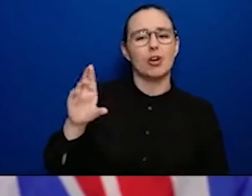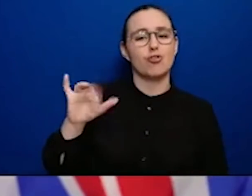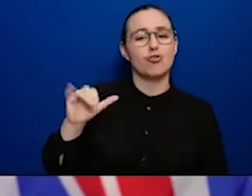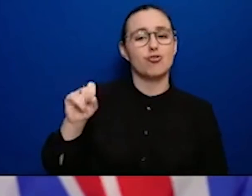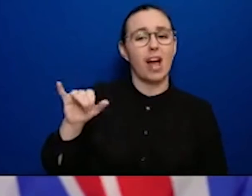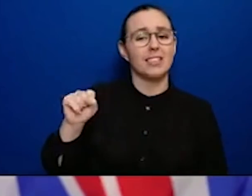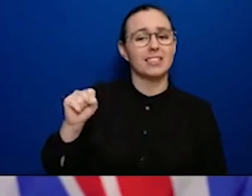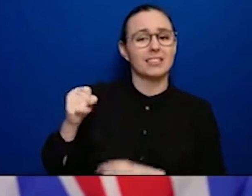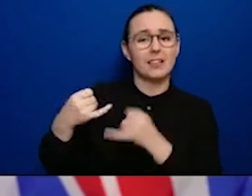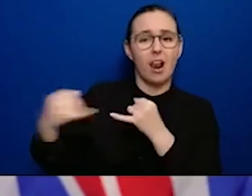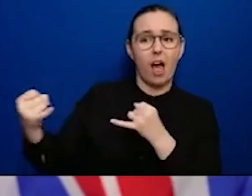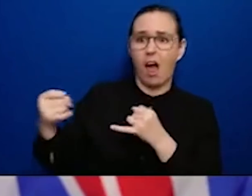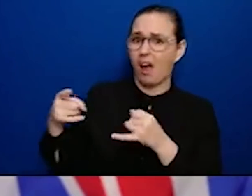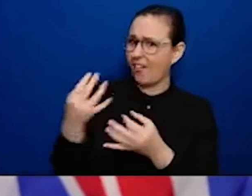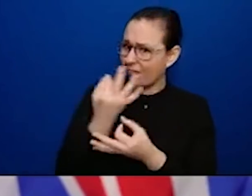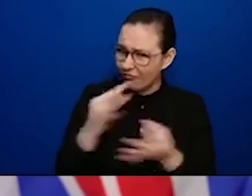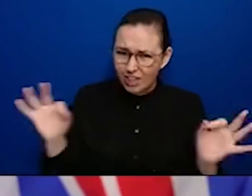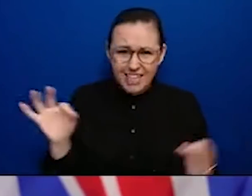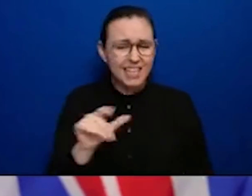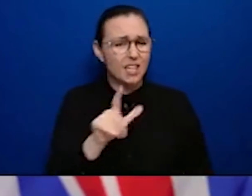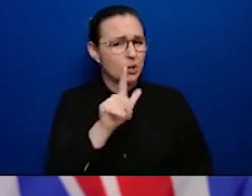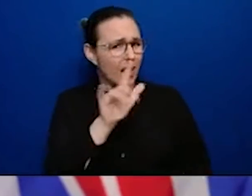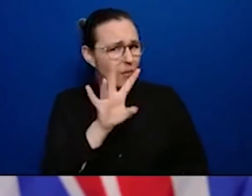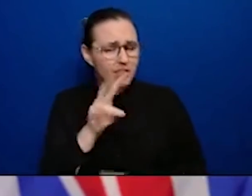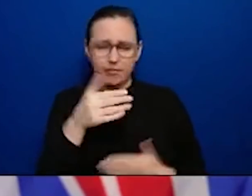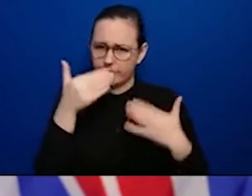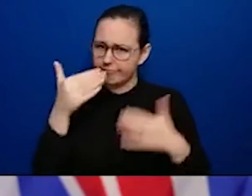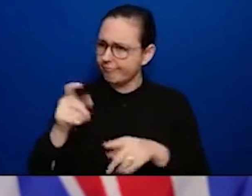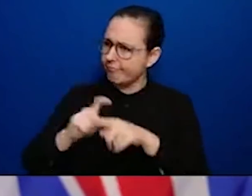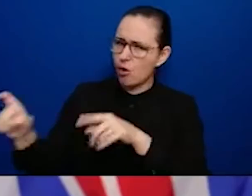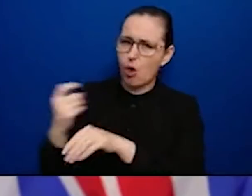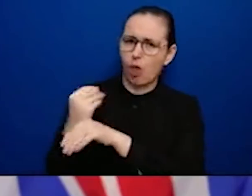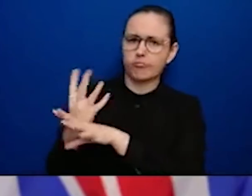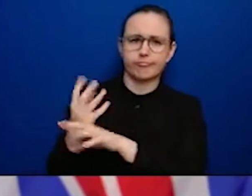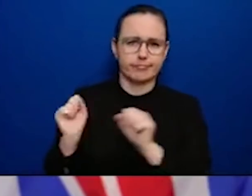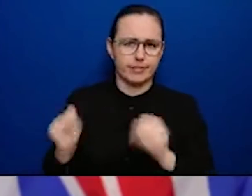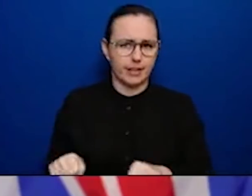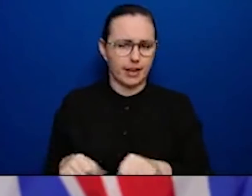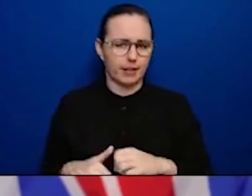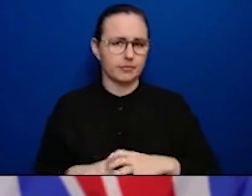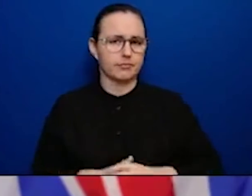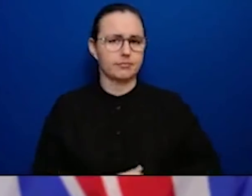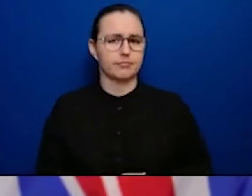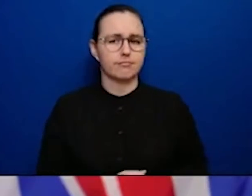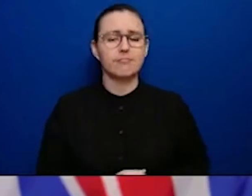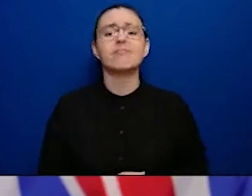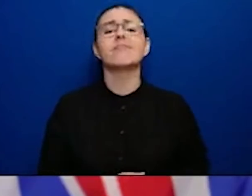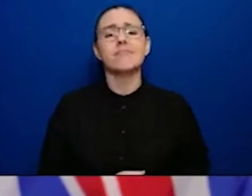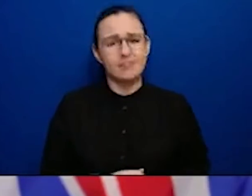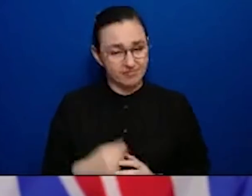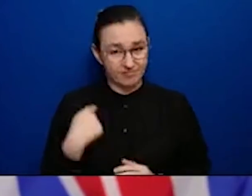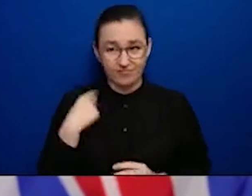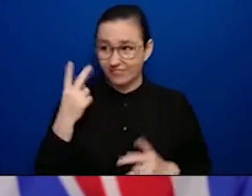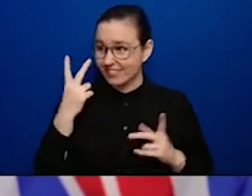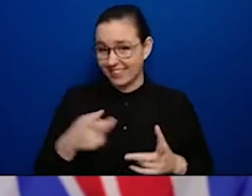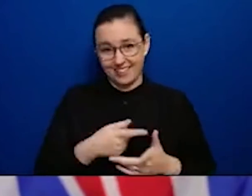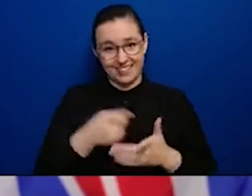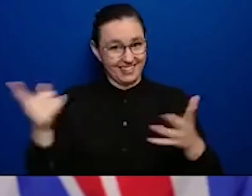open 24 hours a day, 7 days a week. I've seen an incredible outpouring of support and camaraderie during this